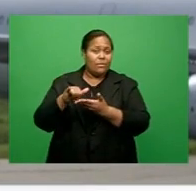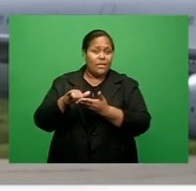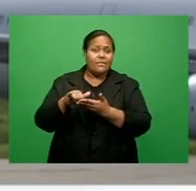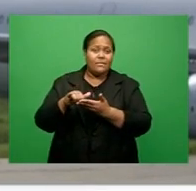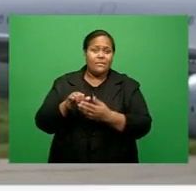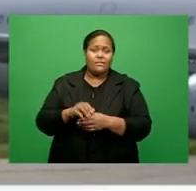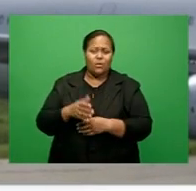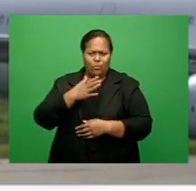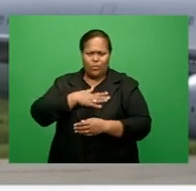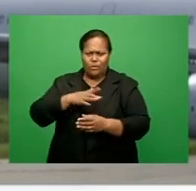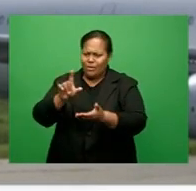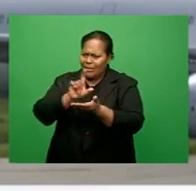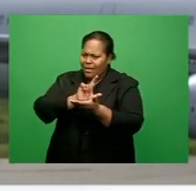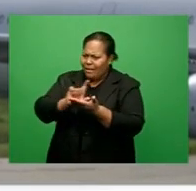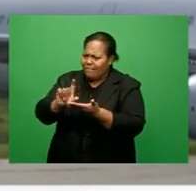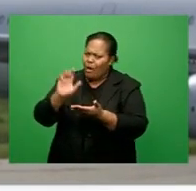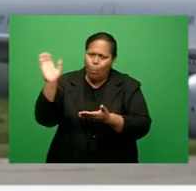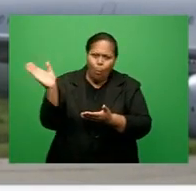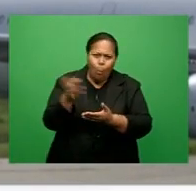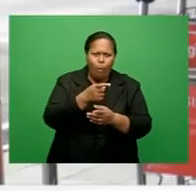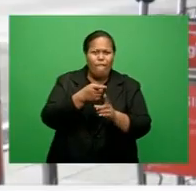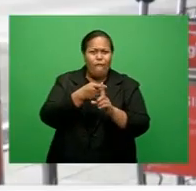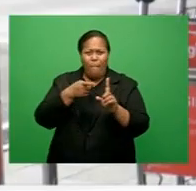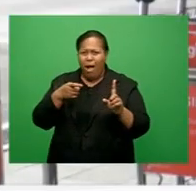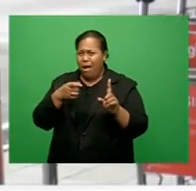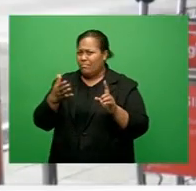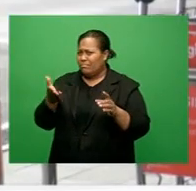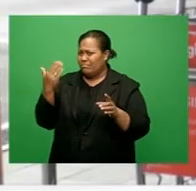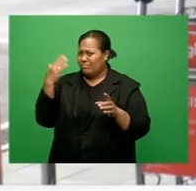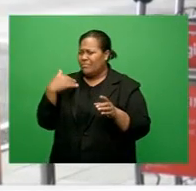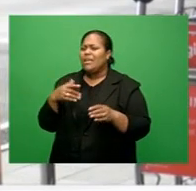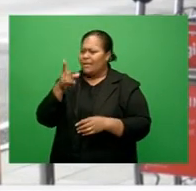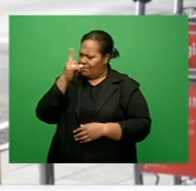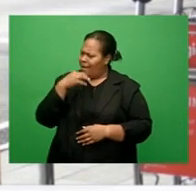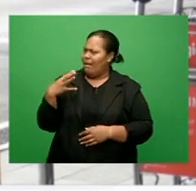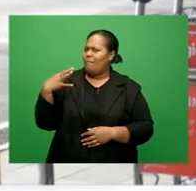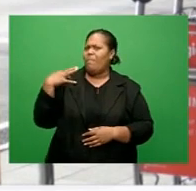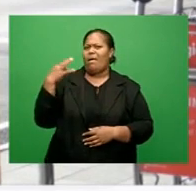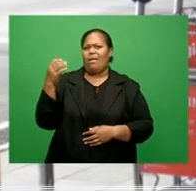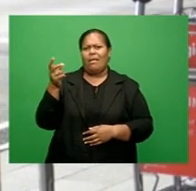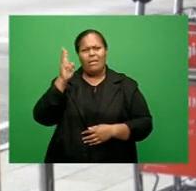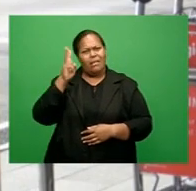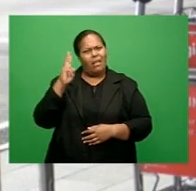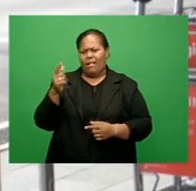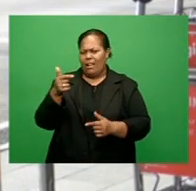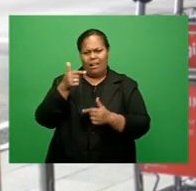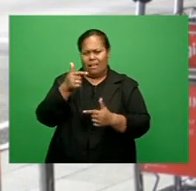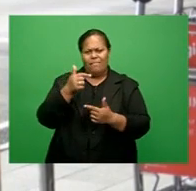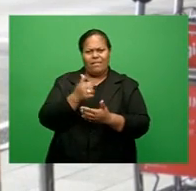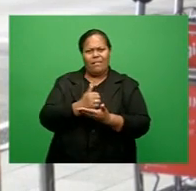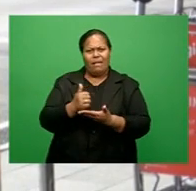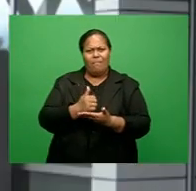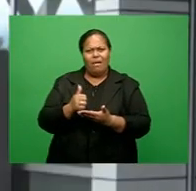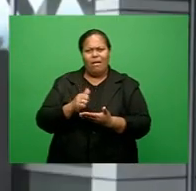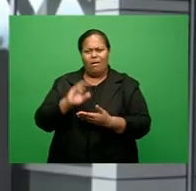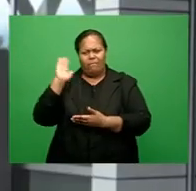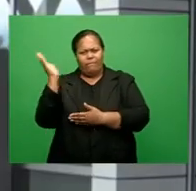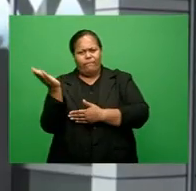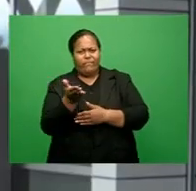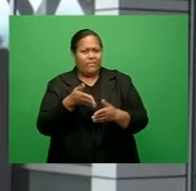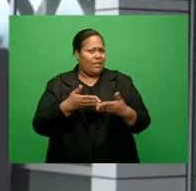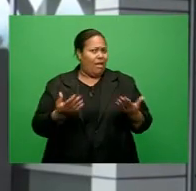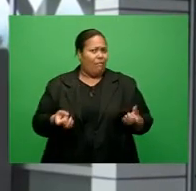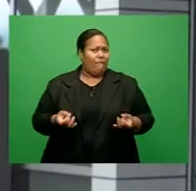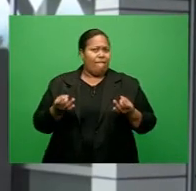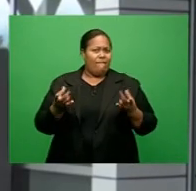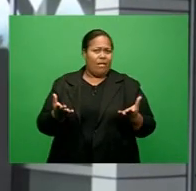to clarify that all former employees are welcome to apply for the limited number of cabin crew positions which were